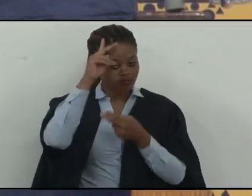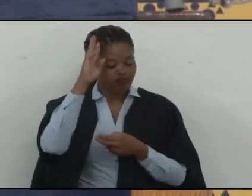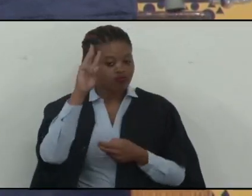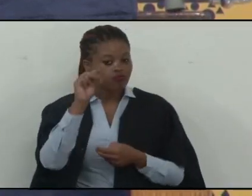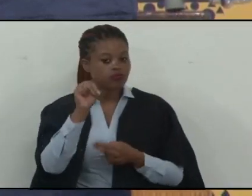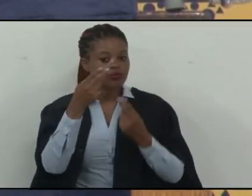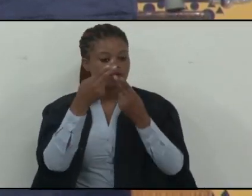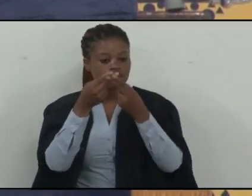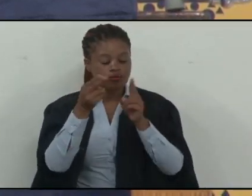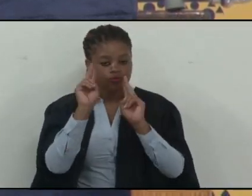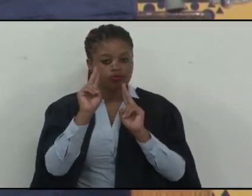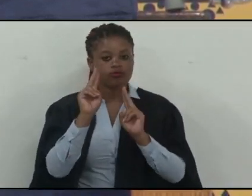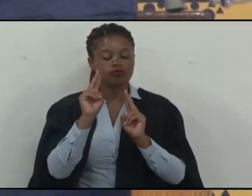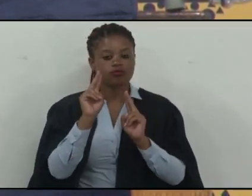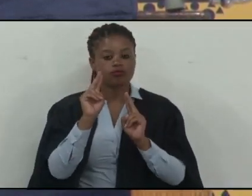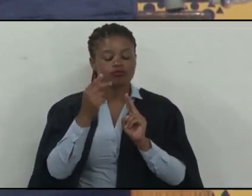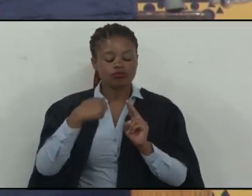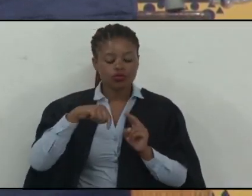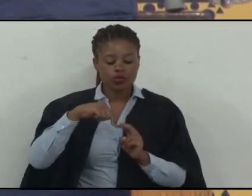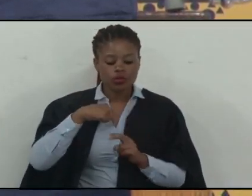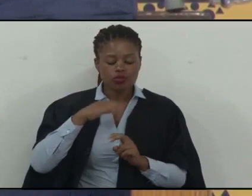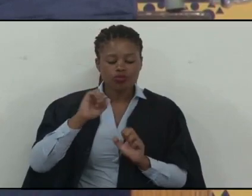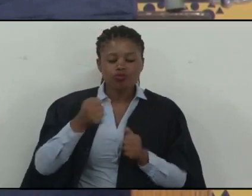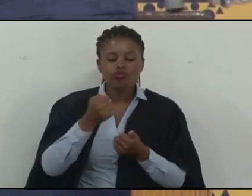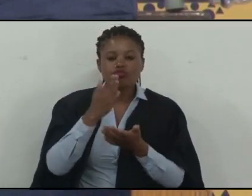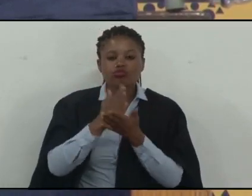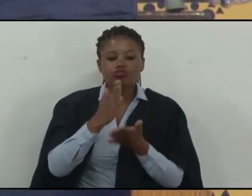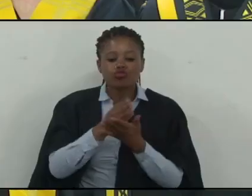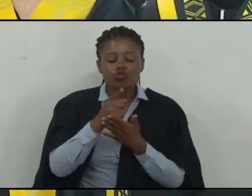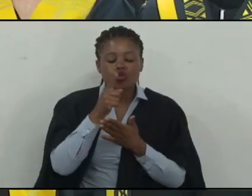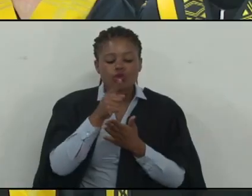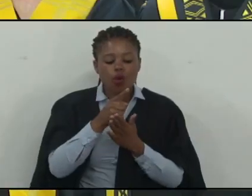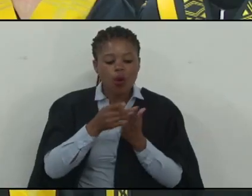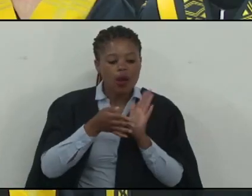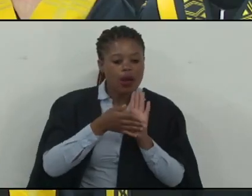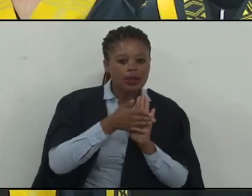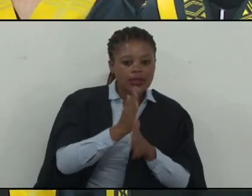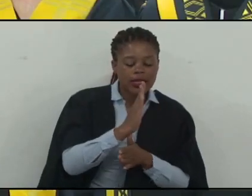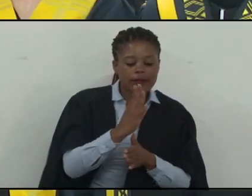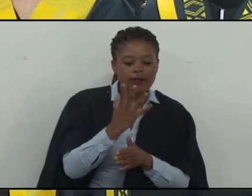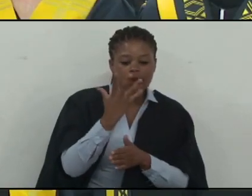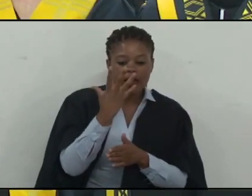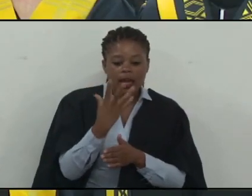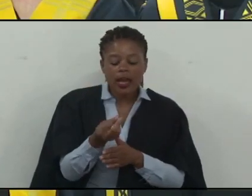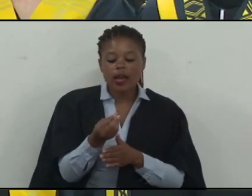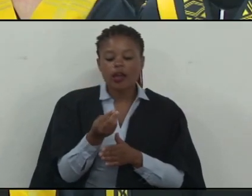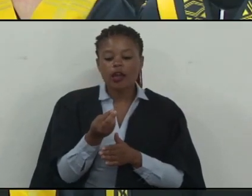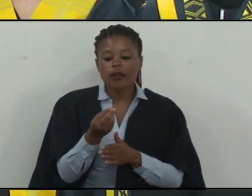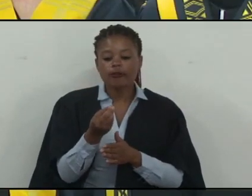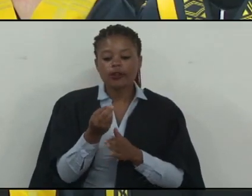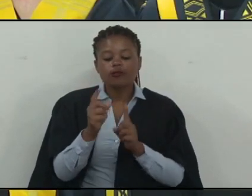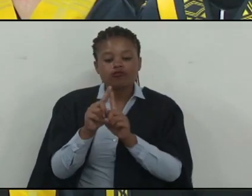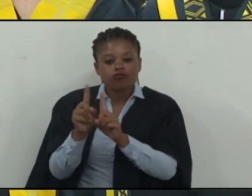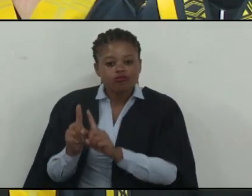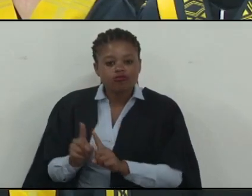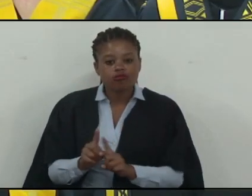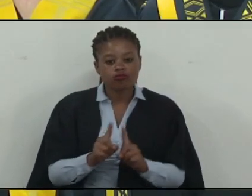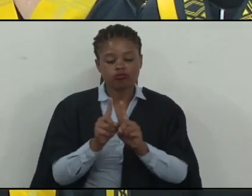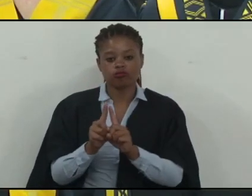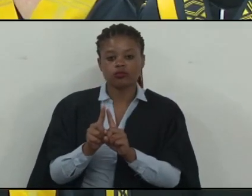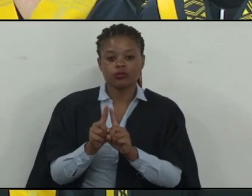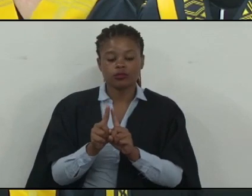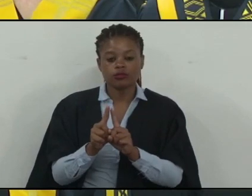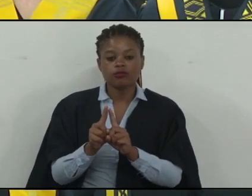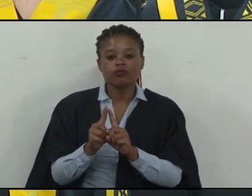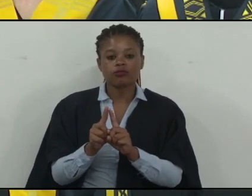we've been at pains to ensure that you leave here with certain attributes. over and above